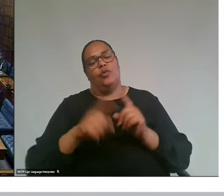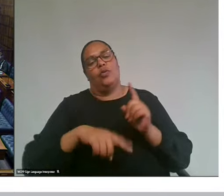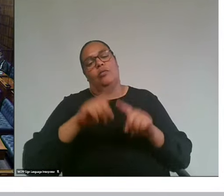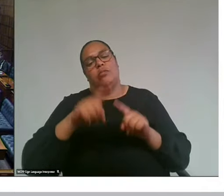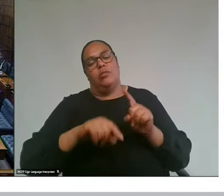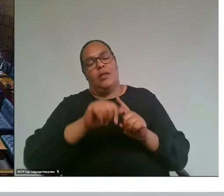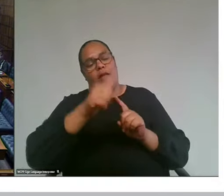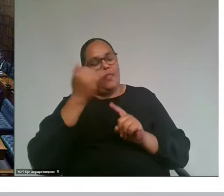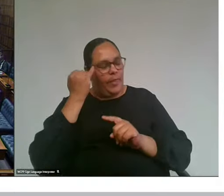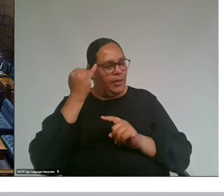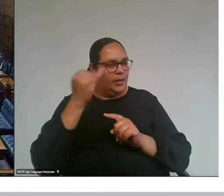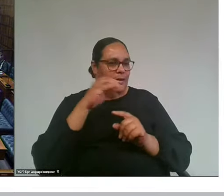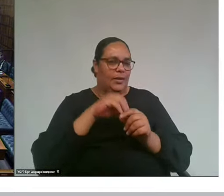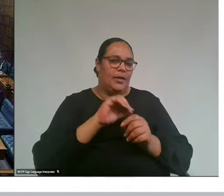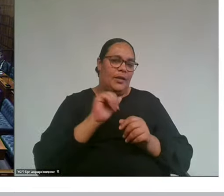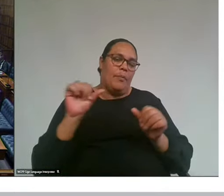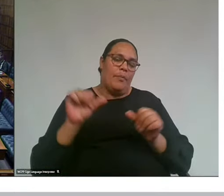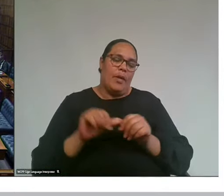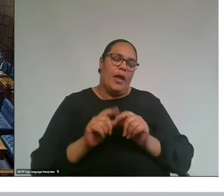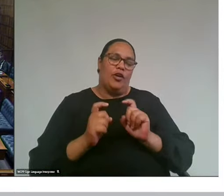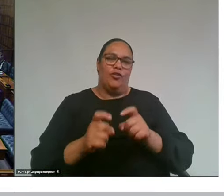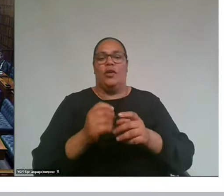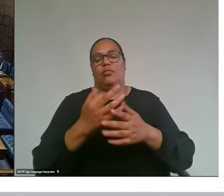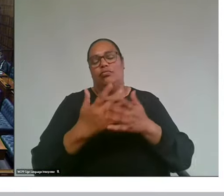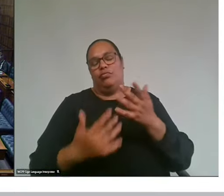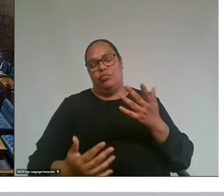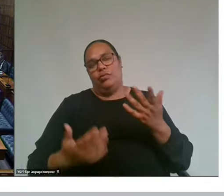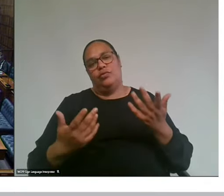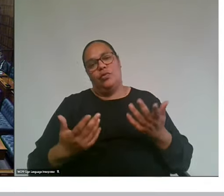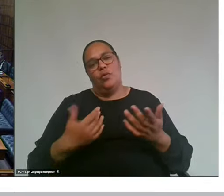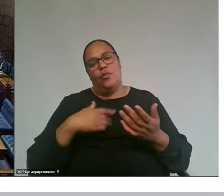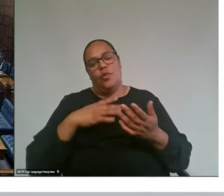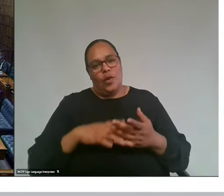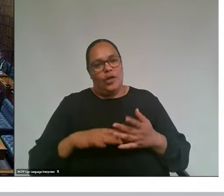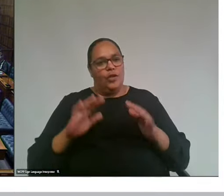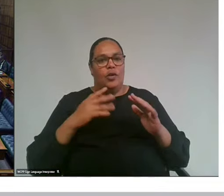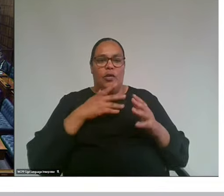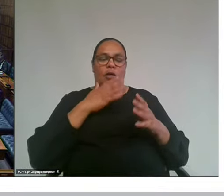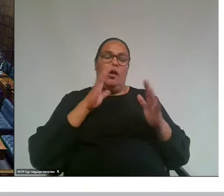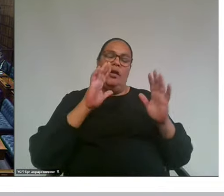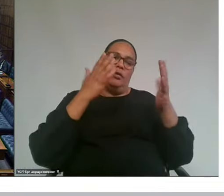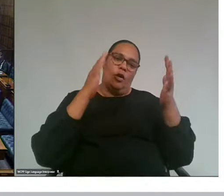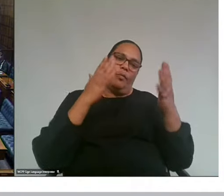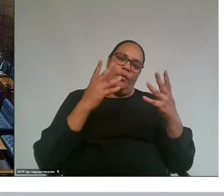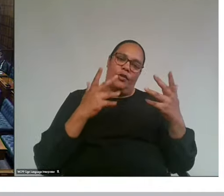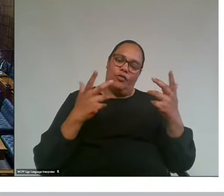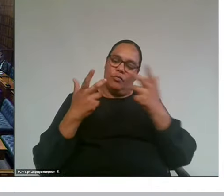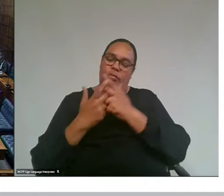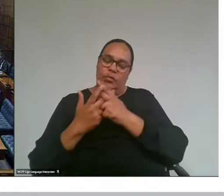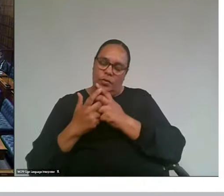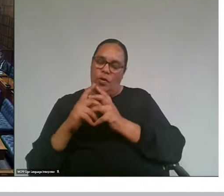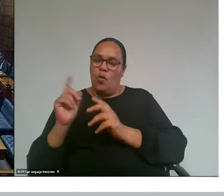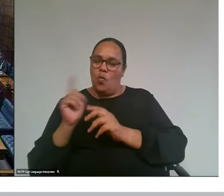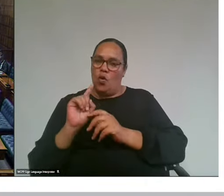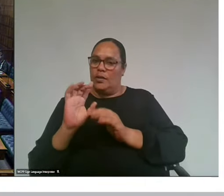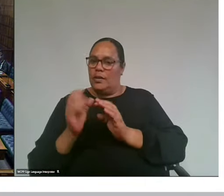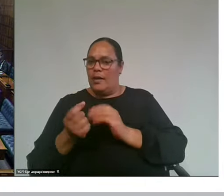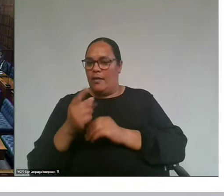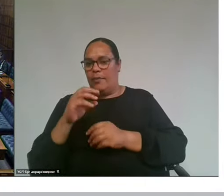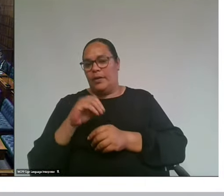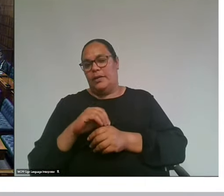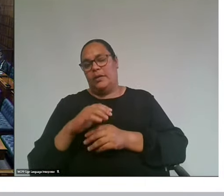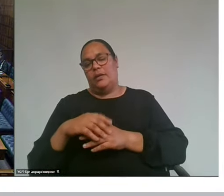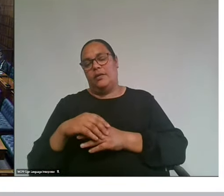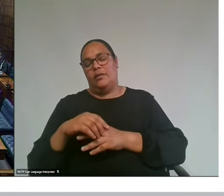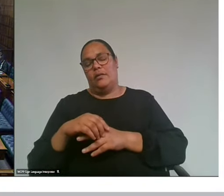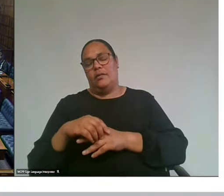initiatives in the area the back on track and so forth so we want to be complimentary to what is uh uh happening in in in